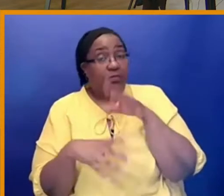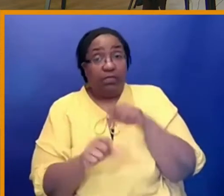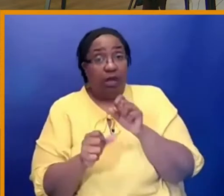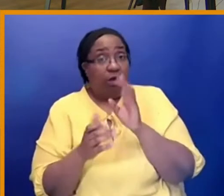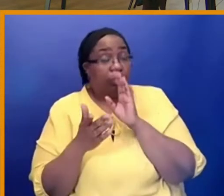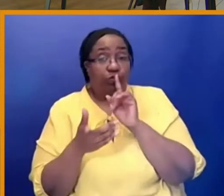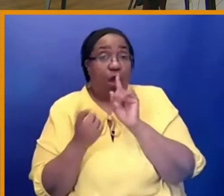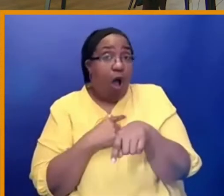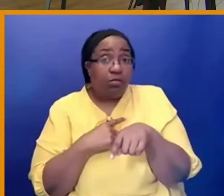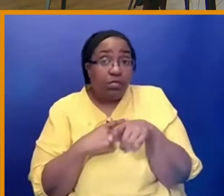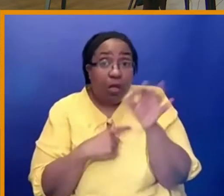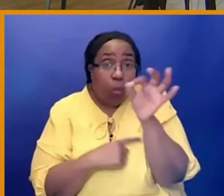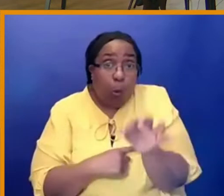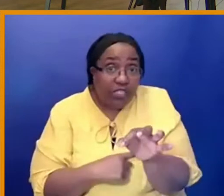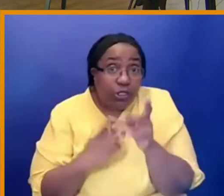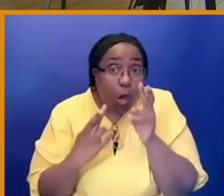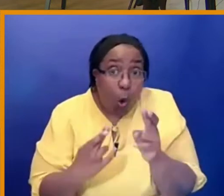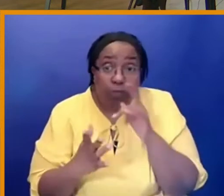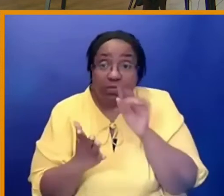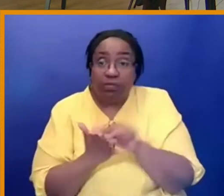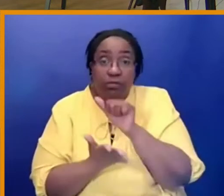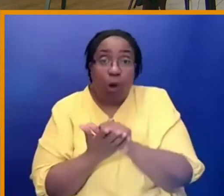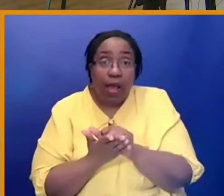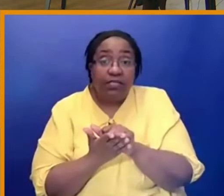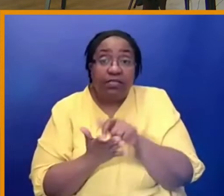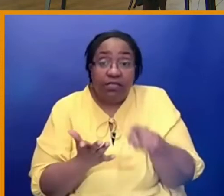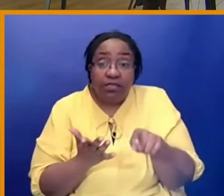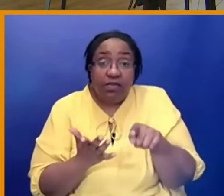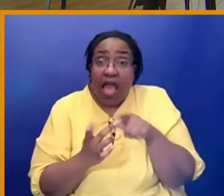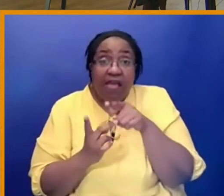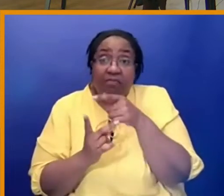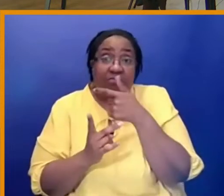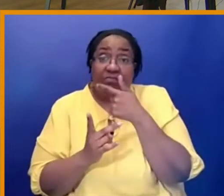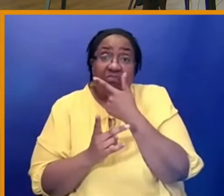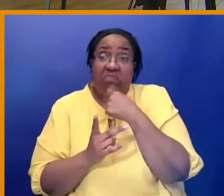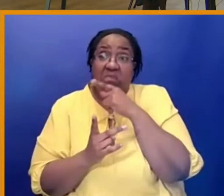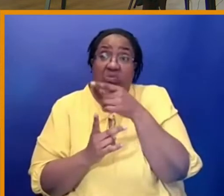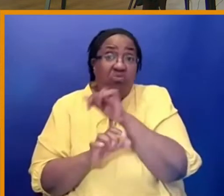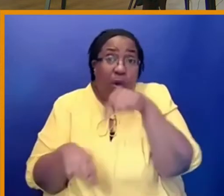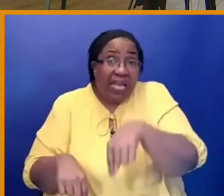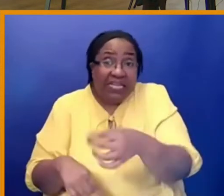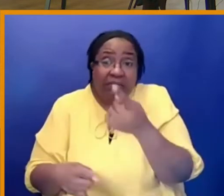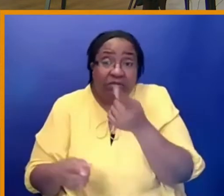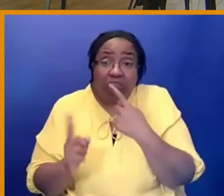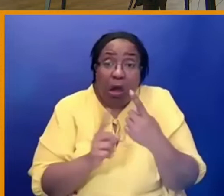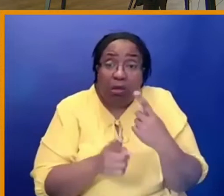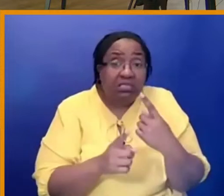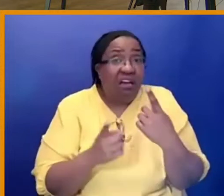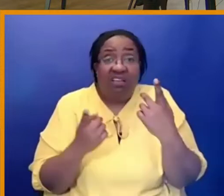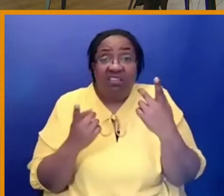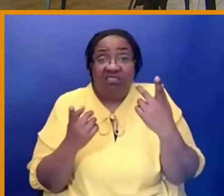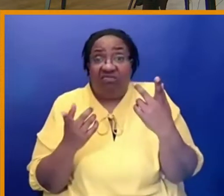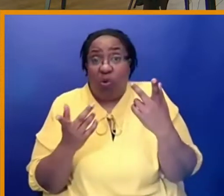thing to be doing, and I'm going to assume that the questioners are not here to ask them, so I'll read them out, but please somebody tell me if that's